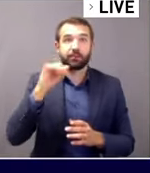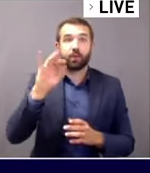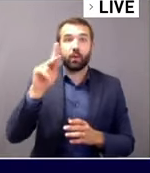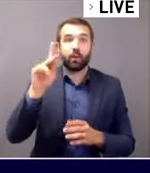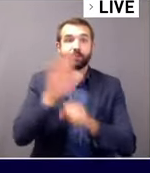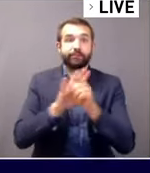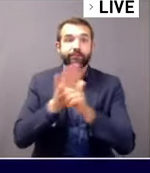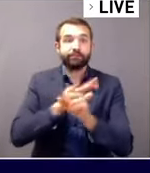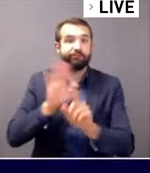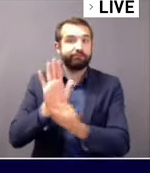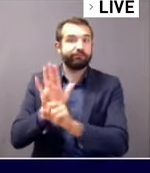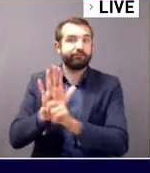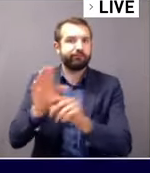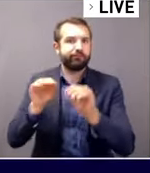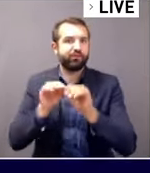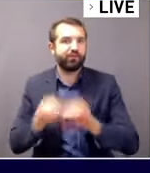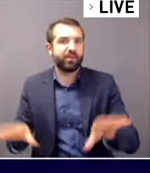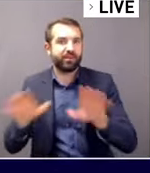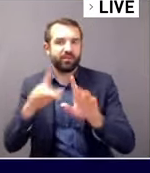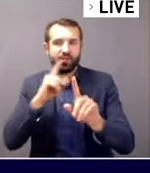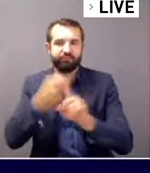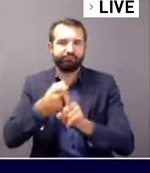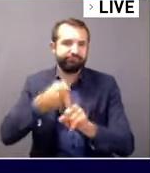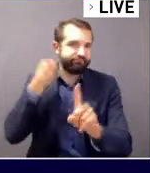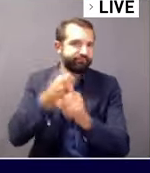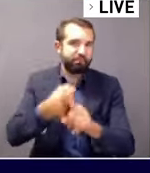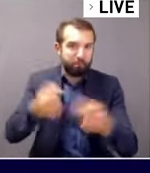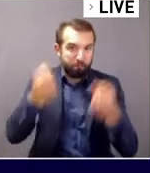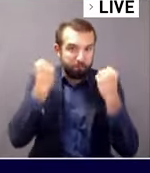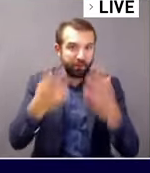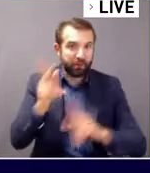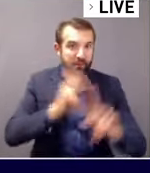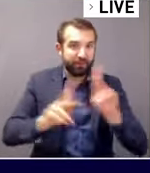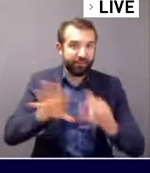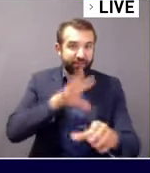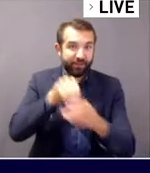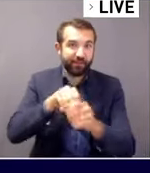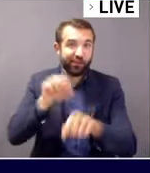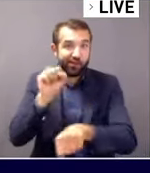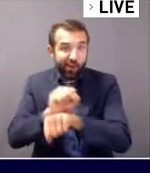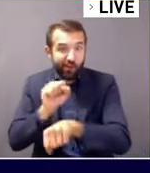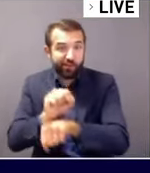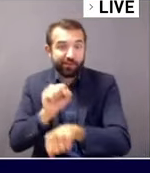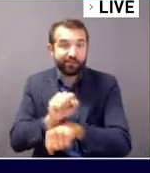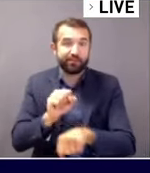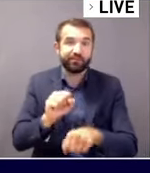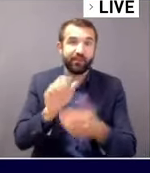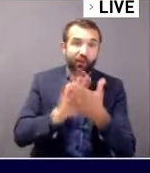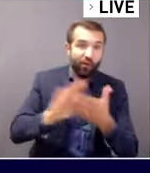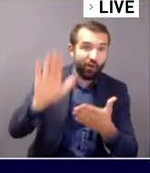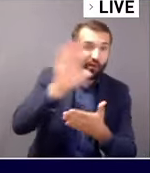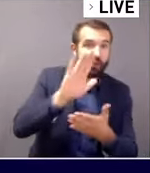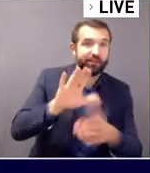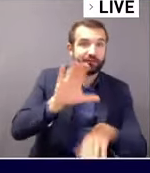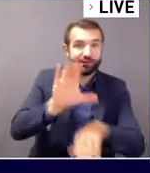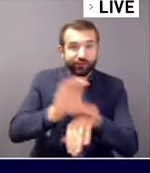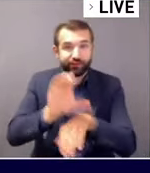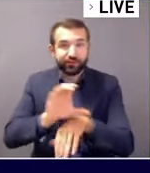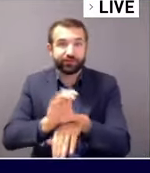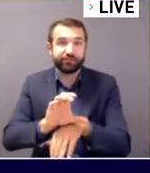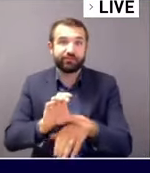York County have affected numerous areas of community life, workplaces, universities, and